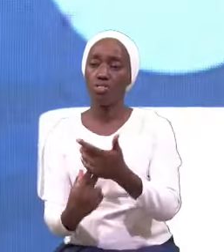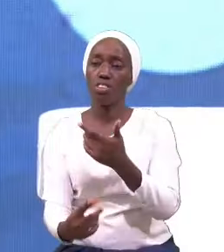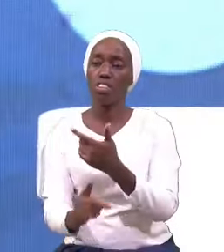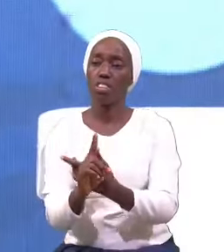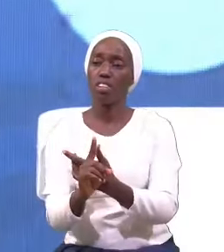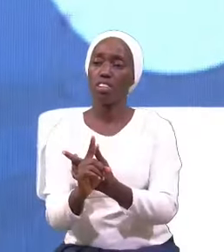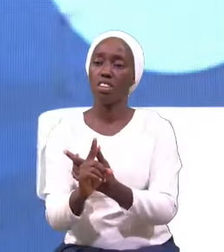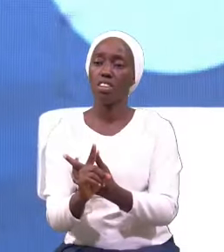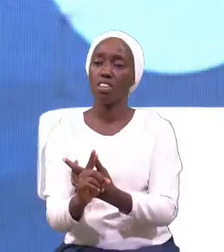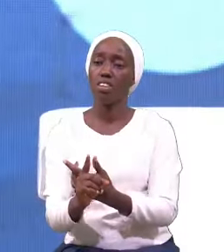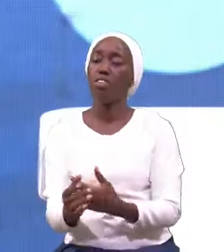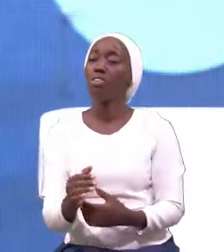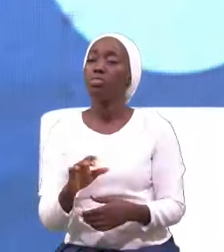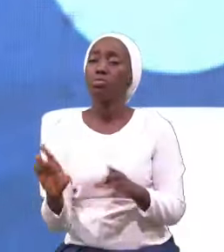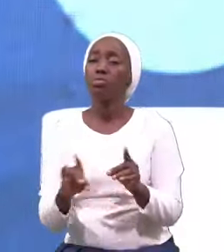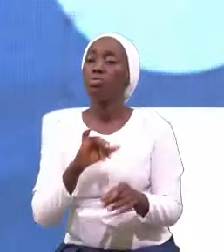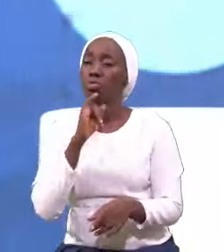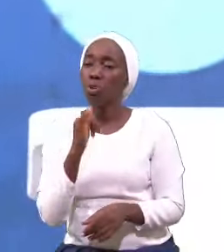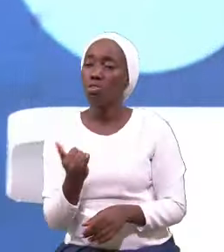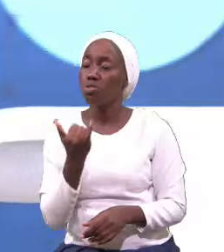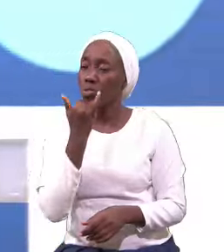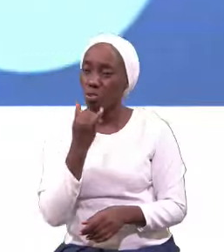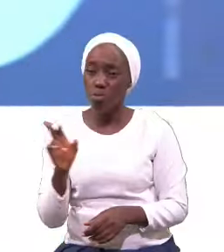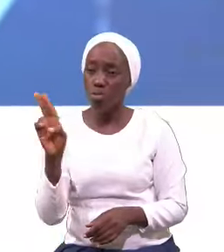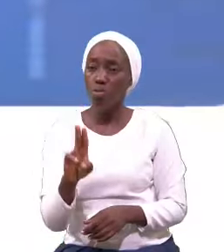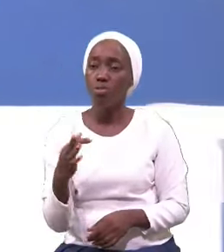Misuse not the Spirit.